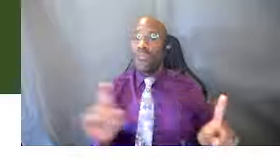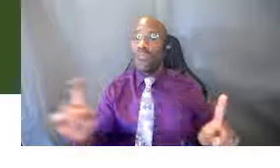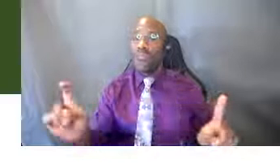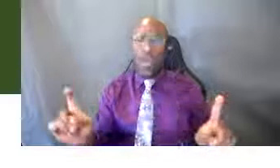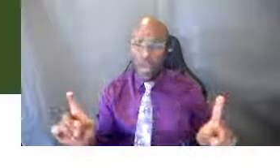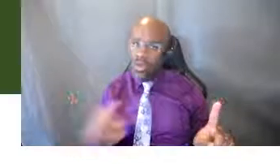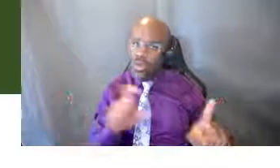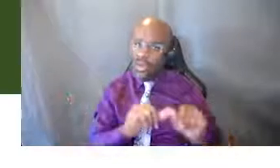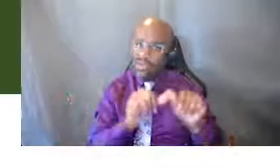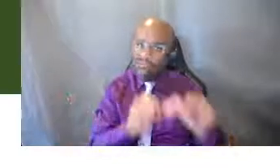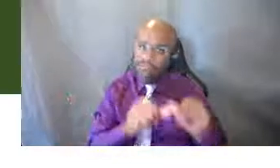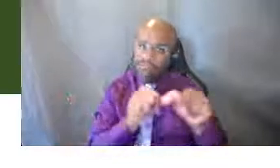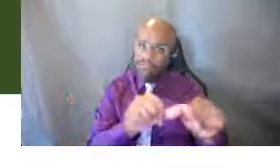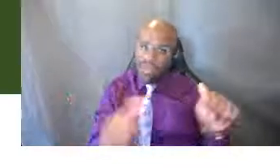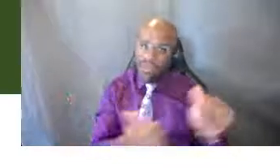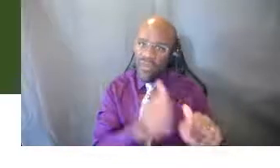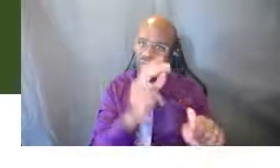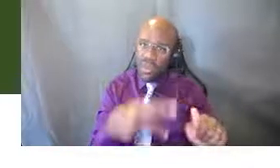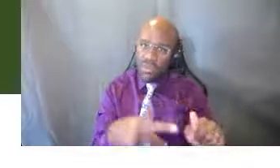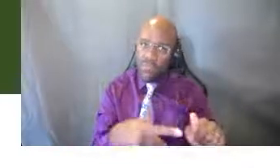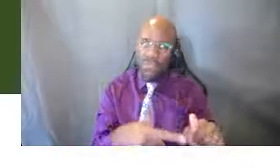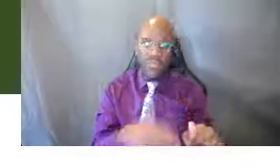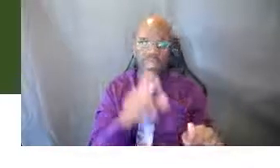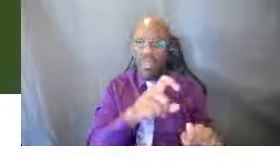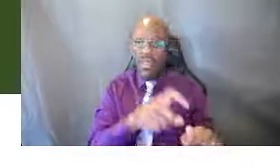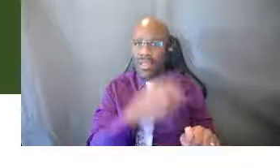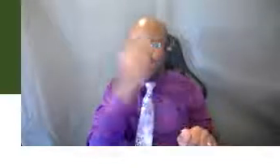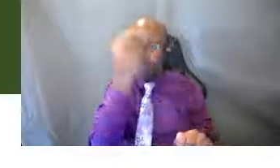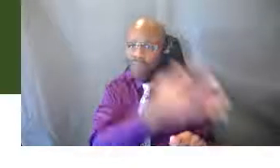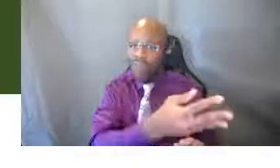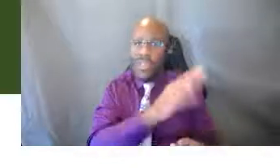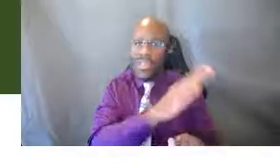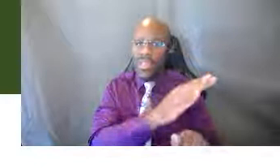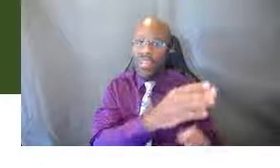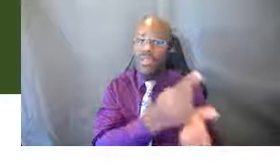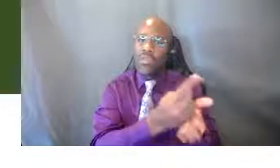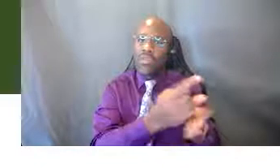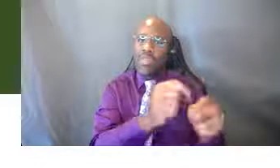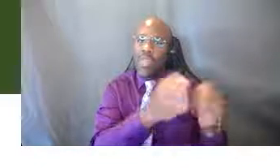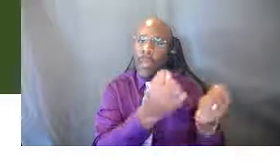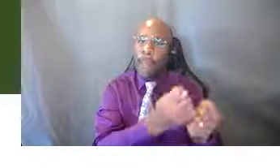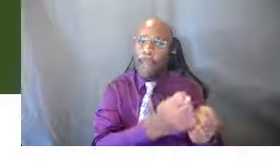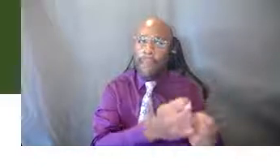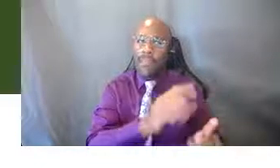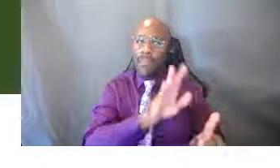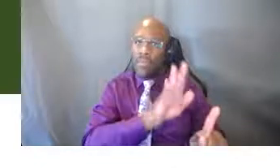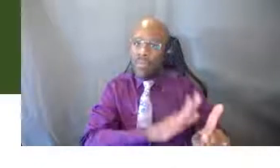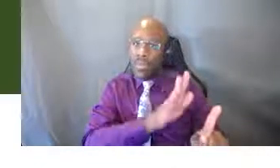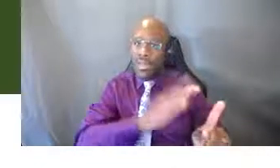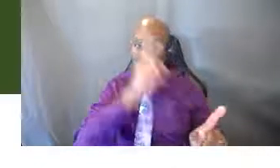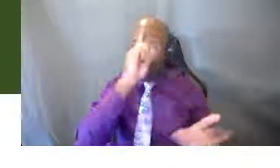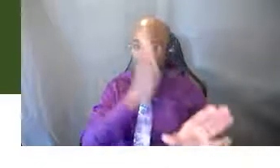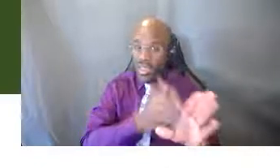the treatment team is notified and long-term services are put in place to prevent a